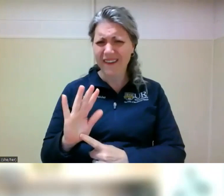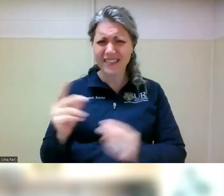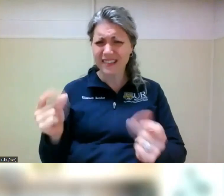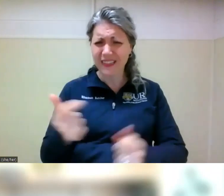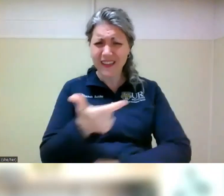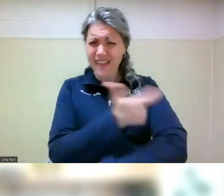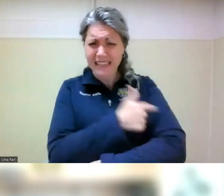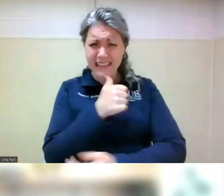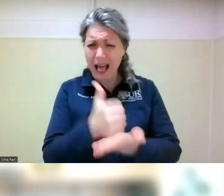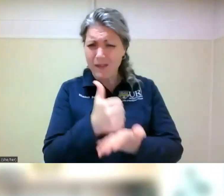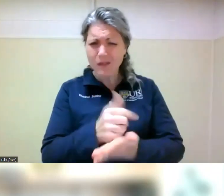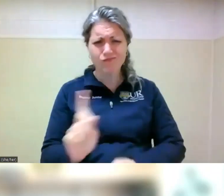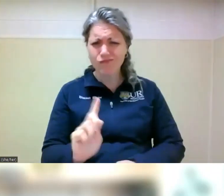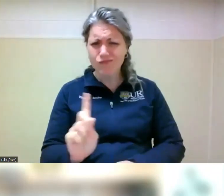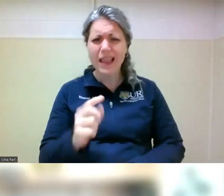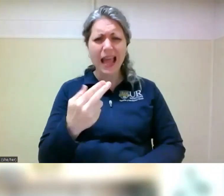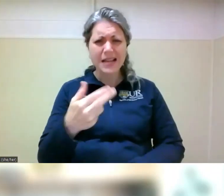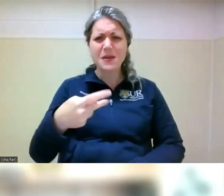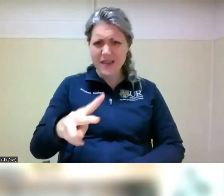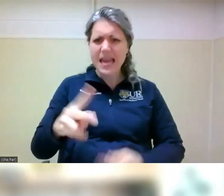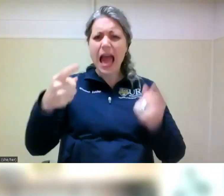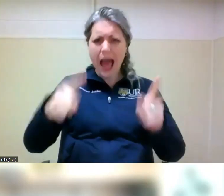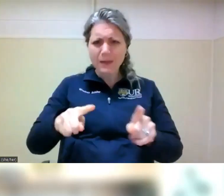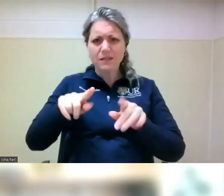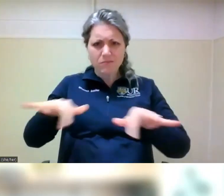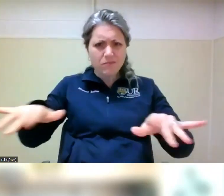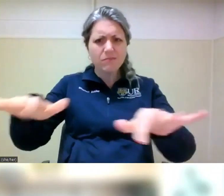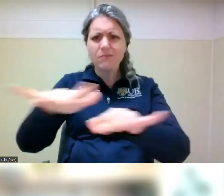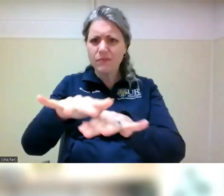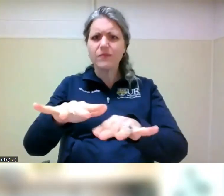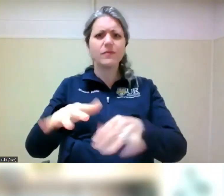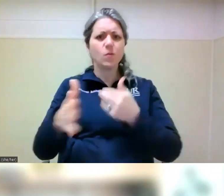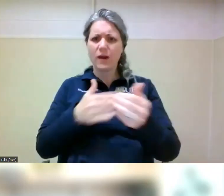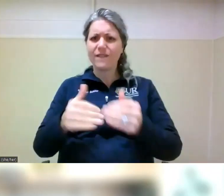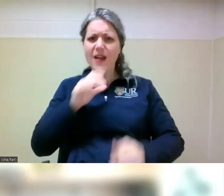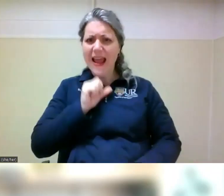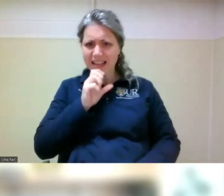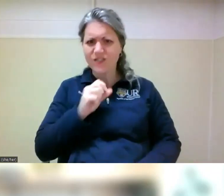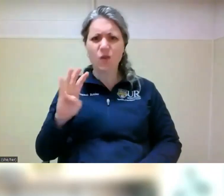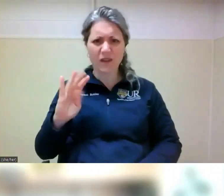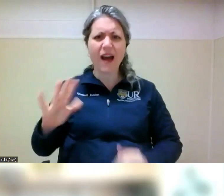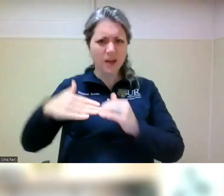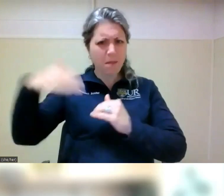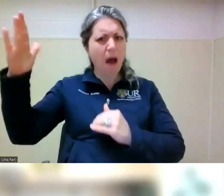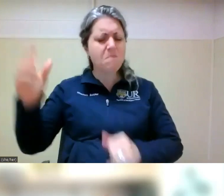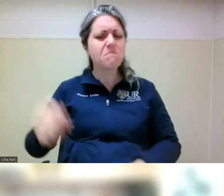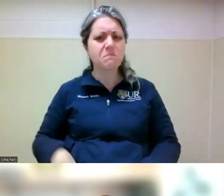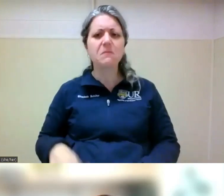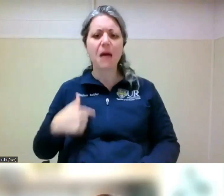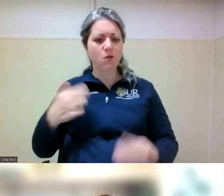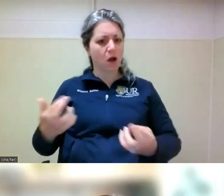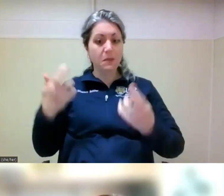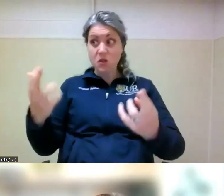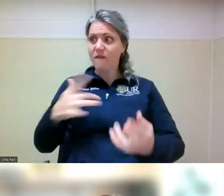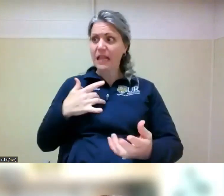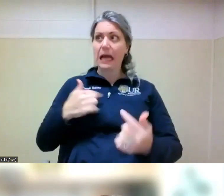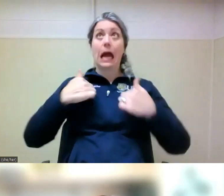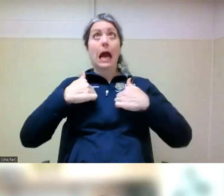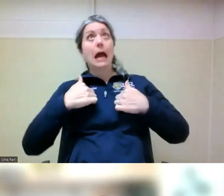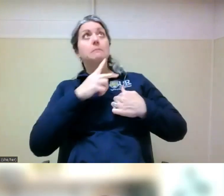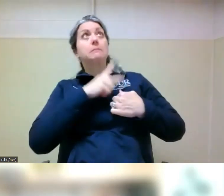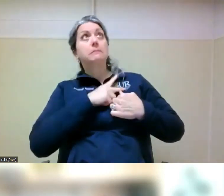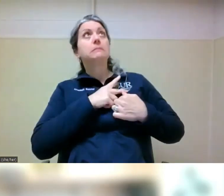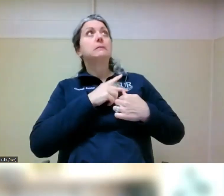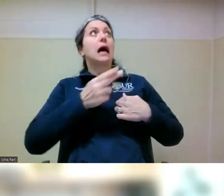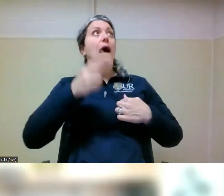you. HPV is HPV. So my recommendation would be if you feel like you are potentially high risk, even